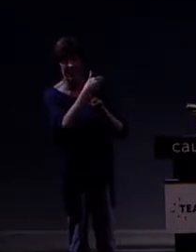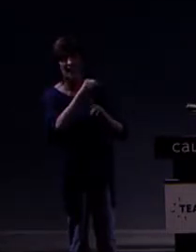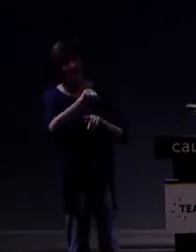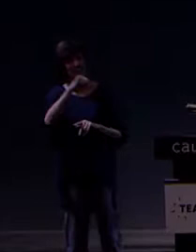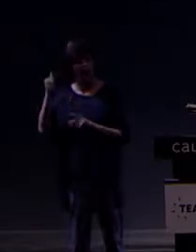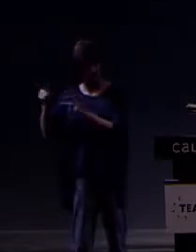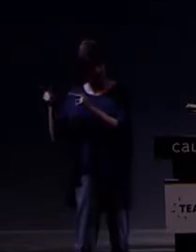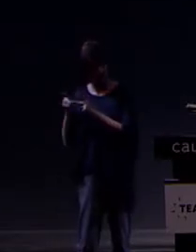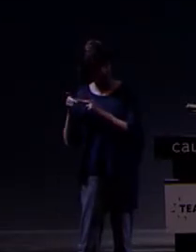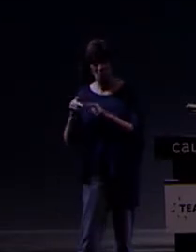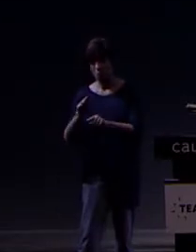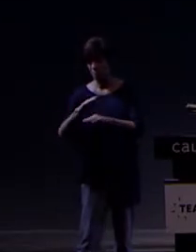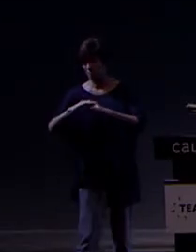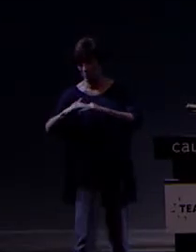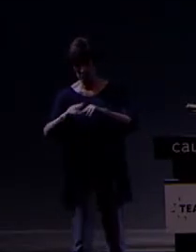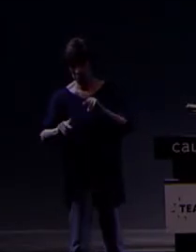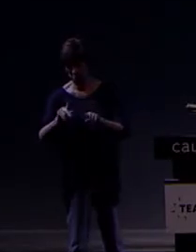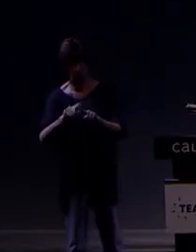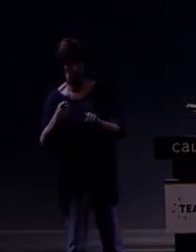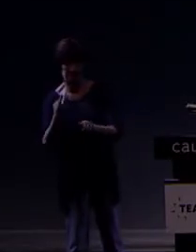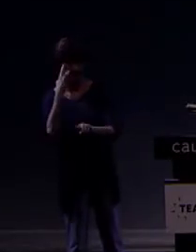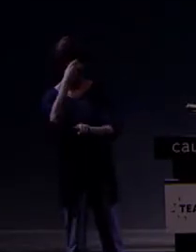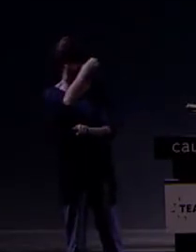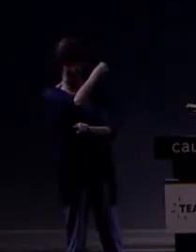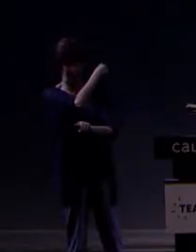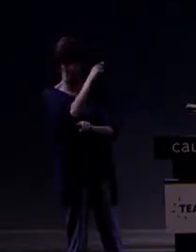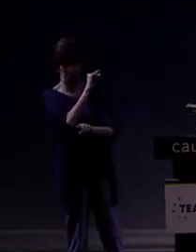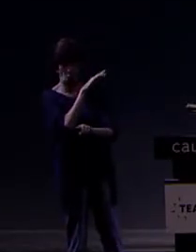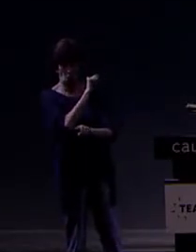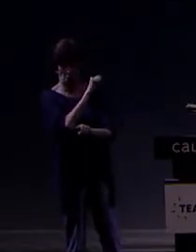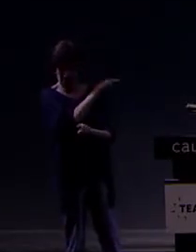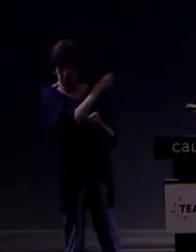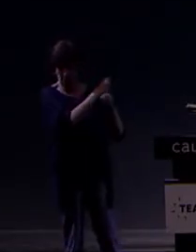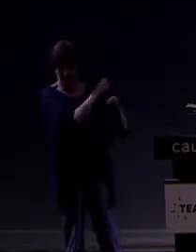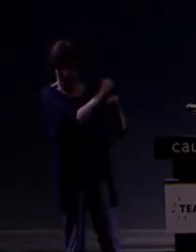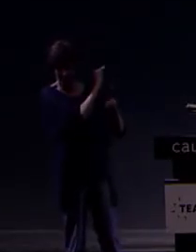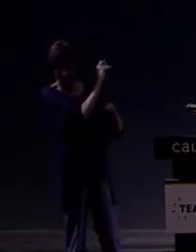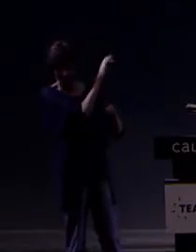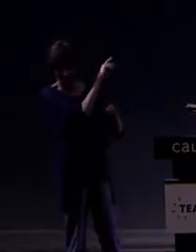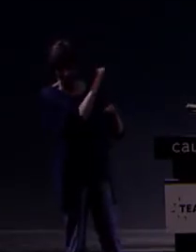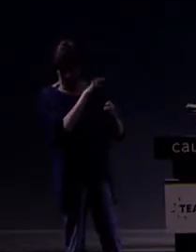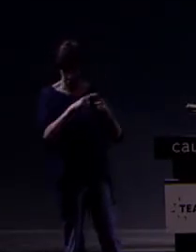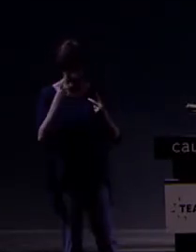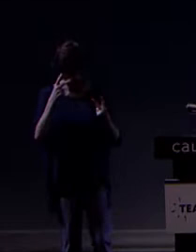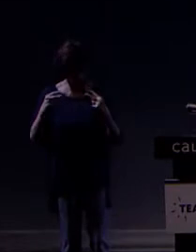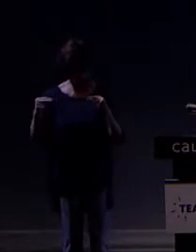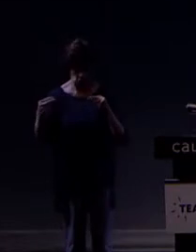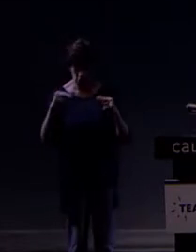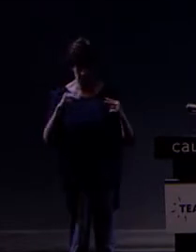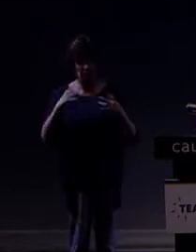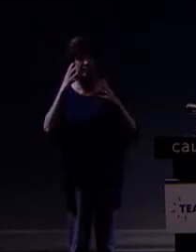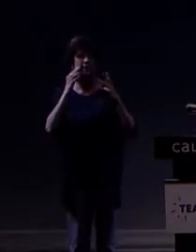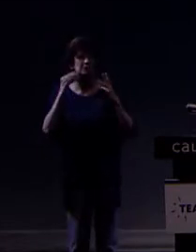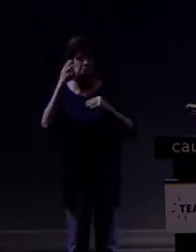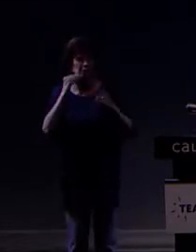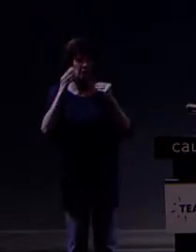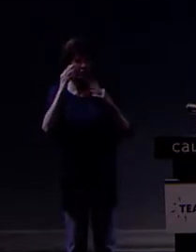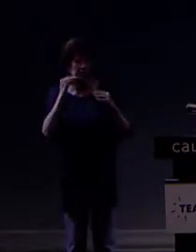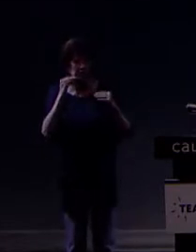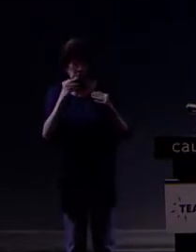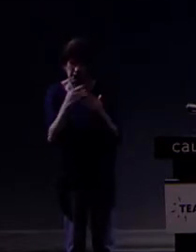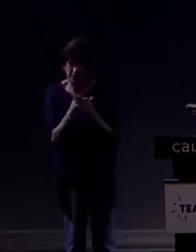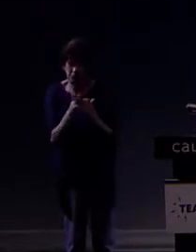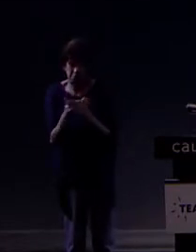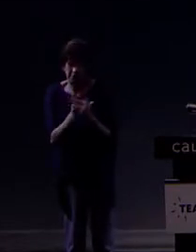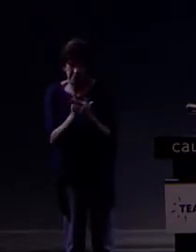So the people on the beach couldn't see the large-scale artwork that they were creating. They only saw, you know, they had the experience, the intimate, really,